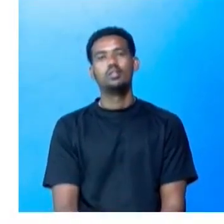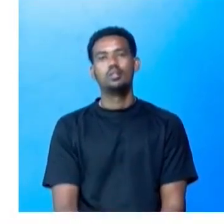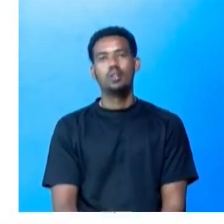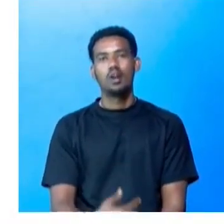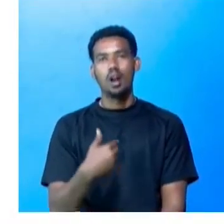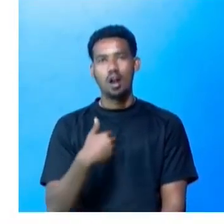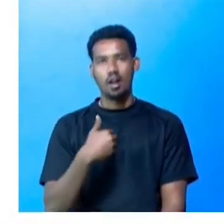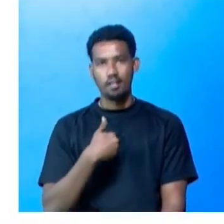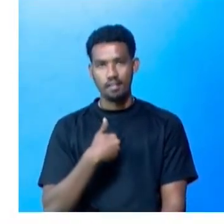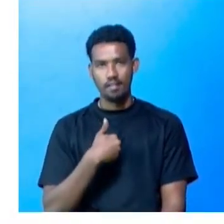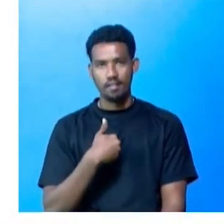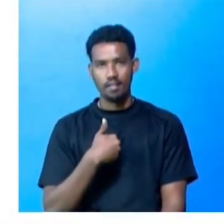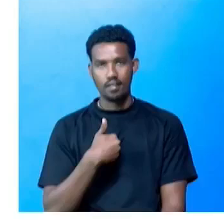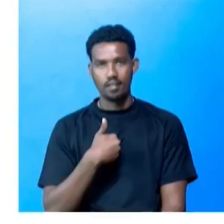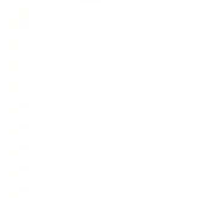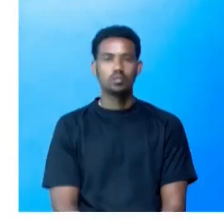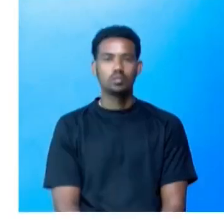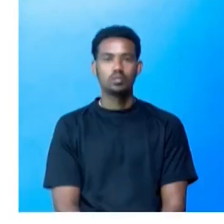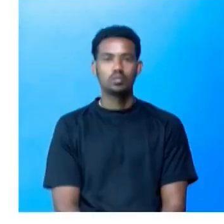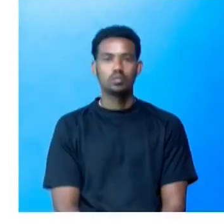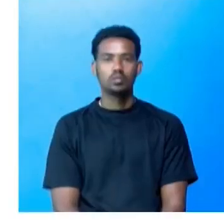have